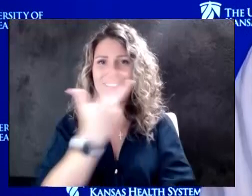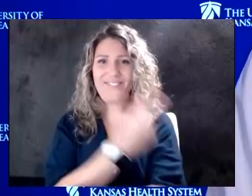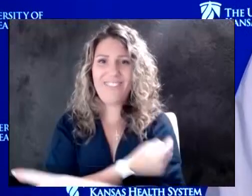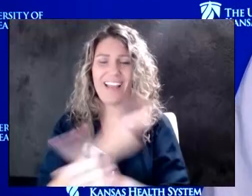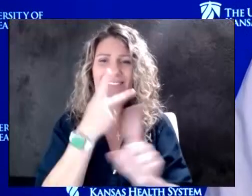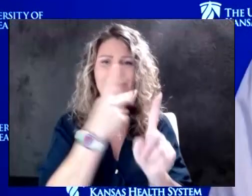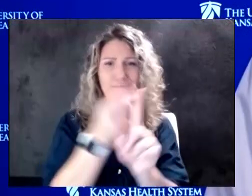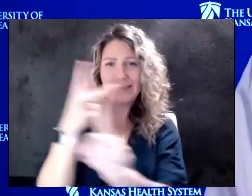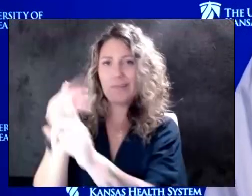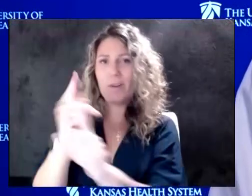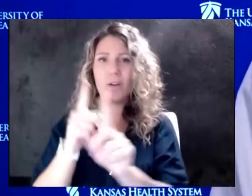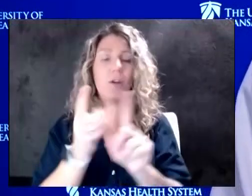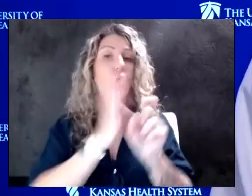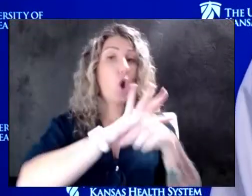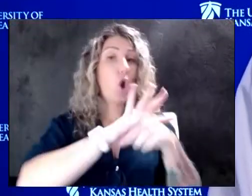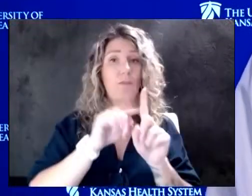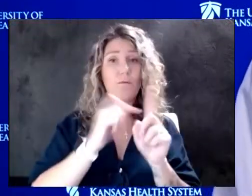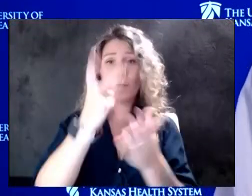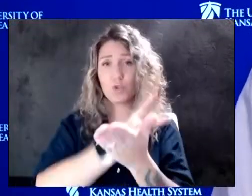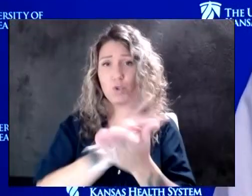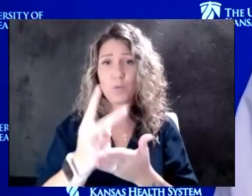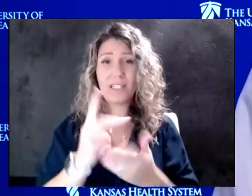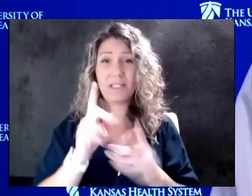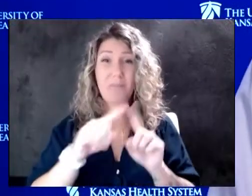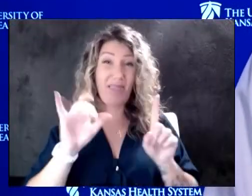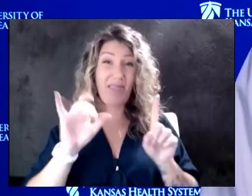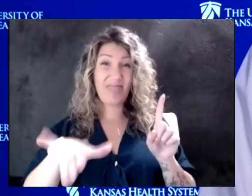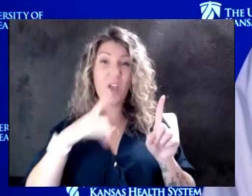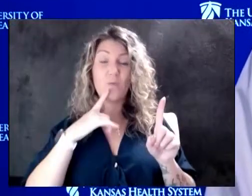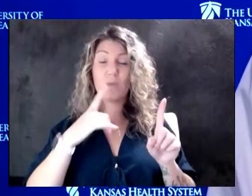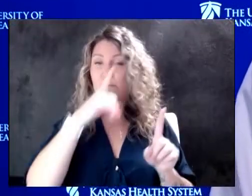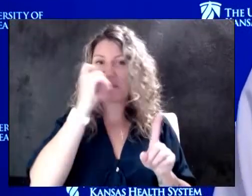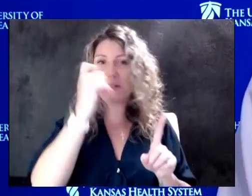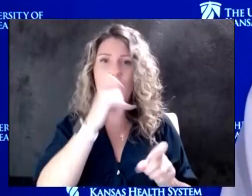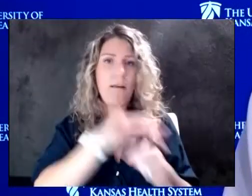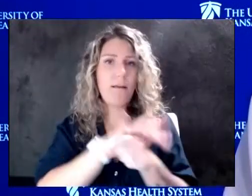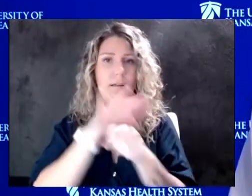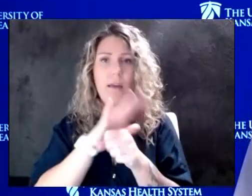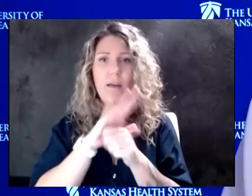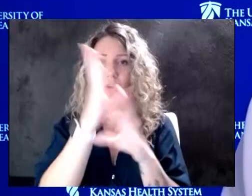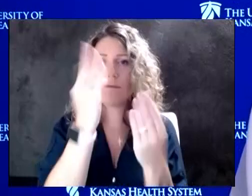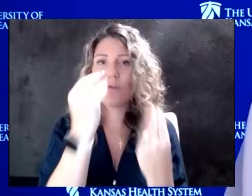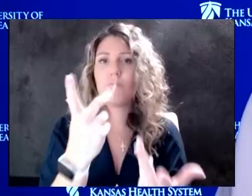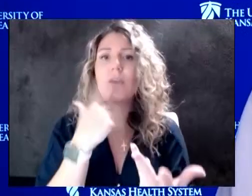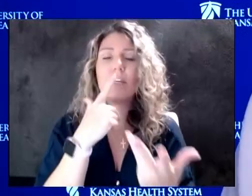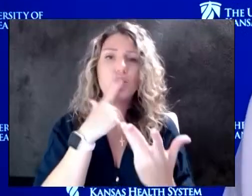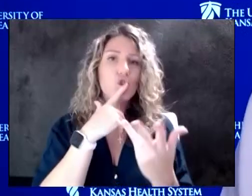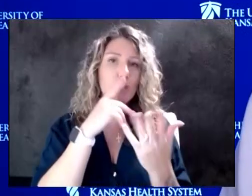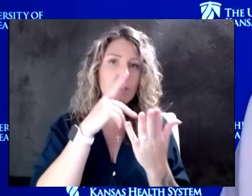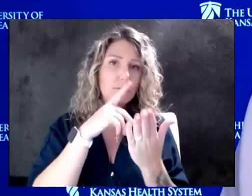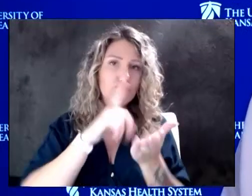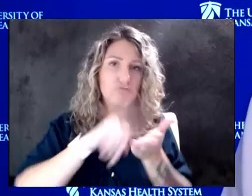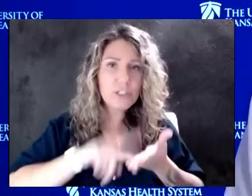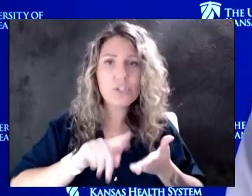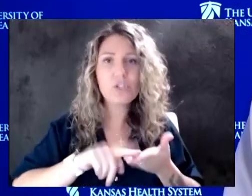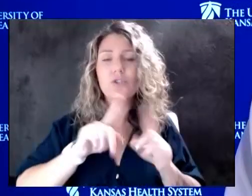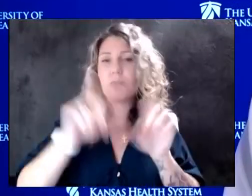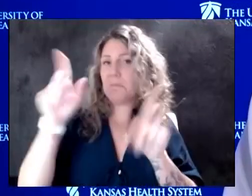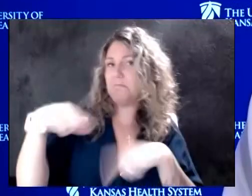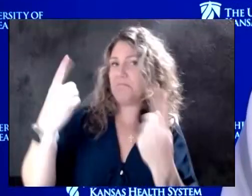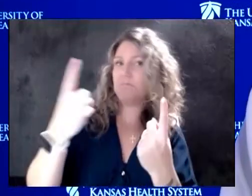COVID vaccine by 2 weeks. Now, this was just due to lack of data, understanding, and experience. But since that time, and especially when